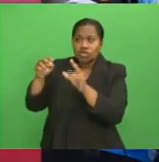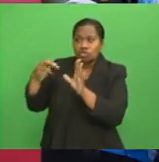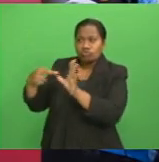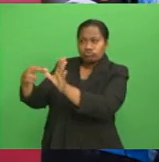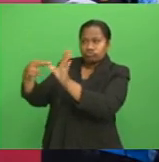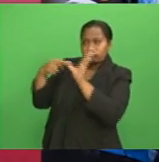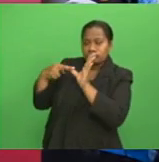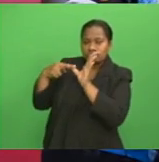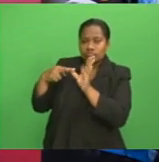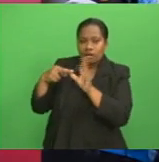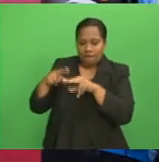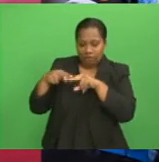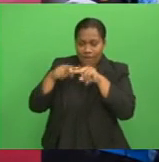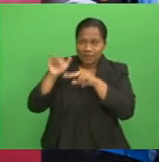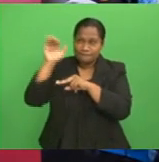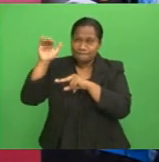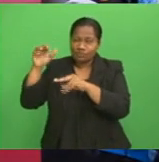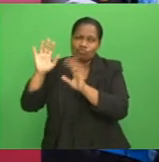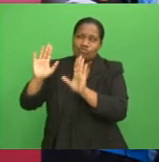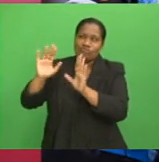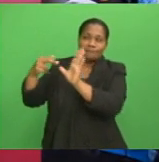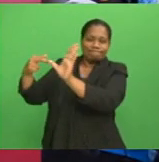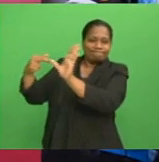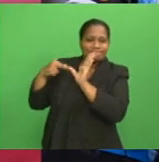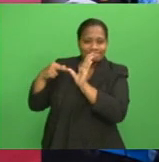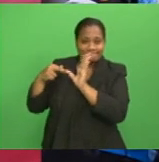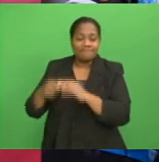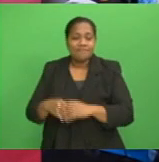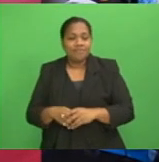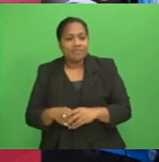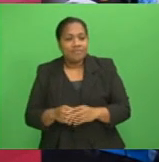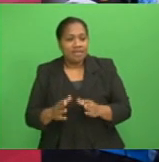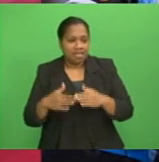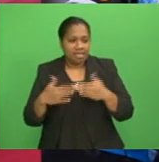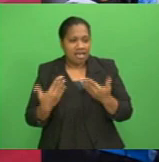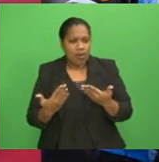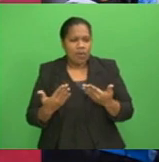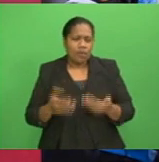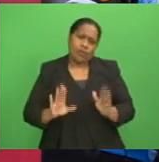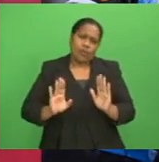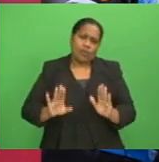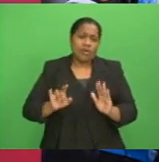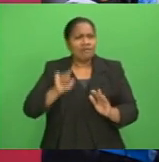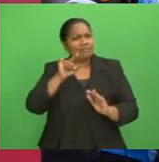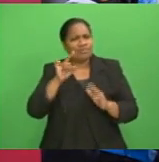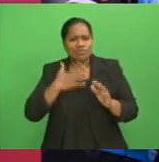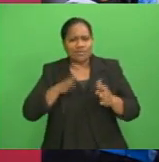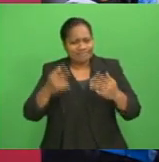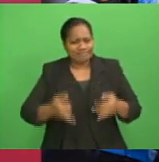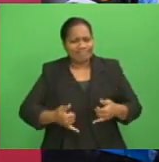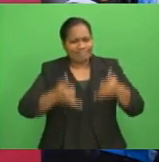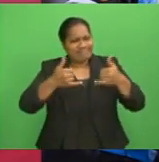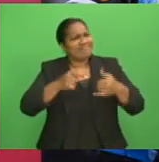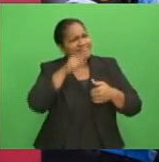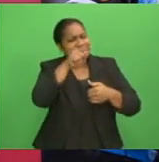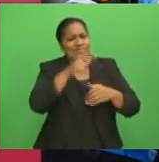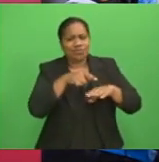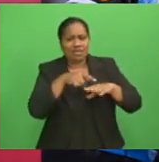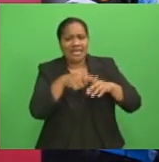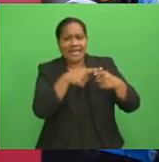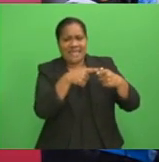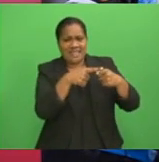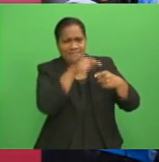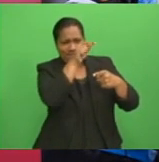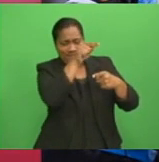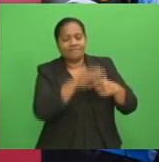July 2021 is earmarked for the Emerging Nations Championship in England. The Fiji Mbulikula have already registered its